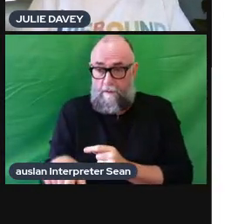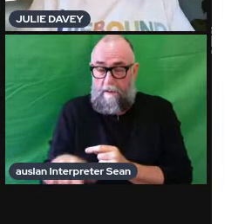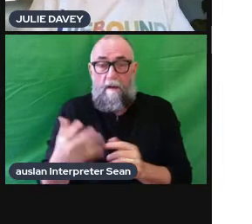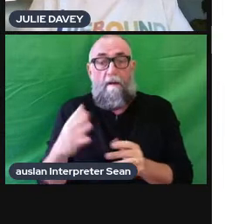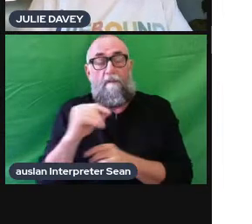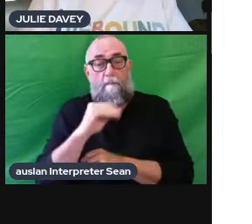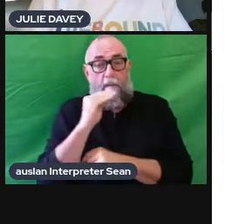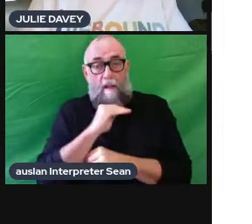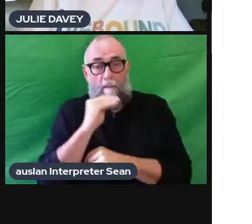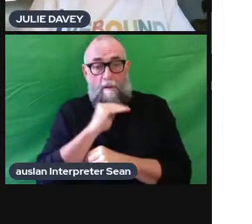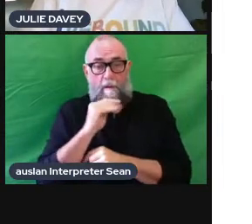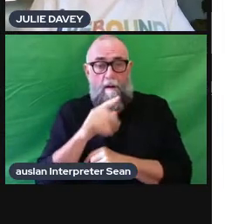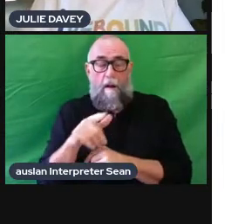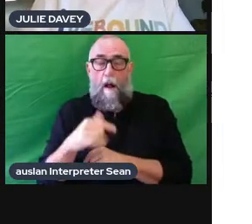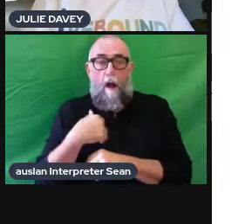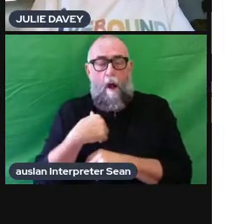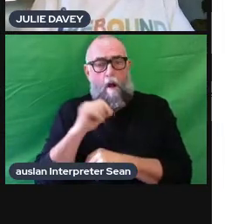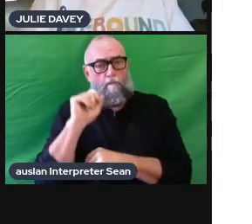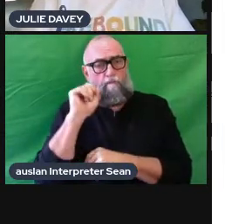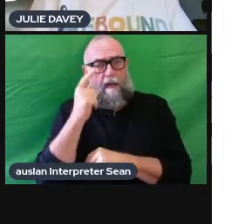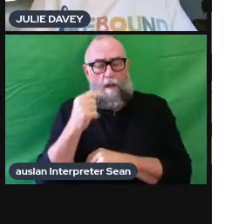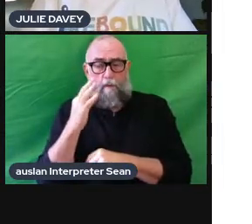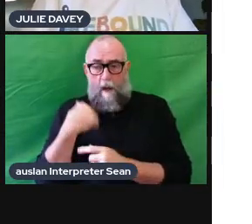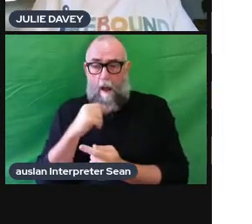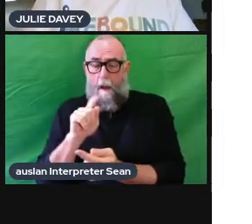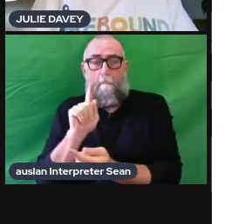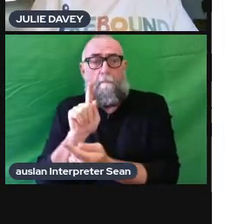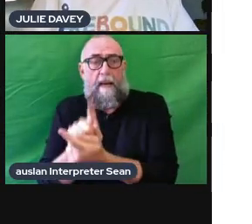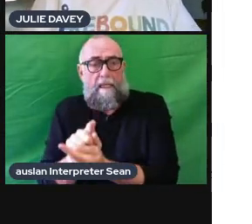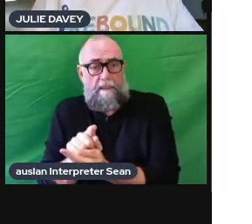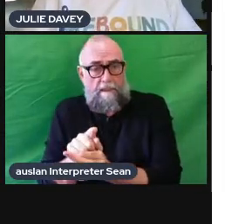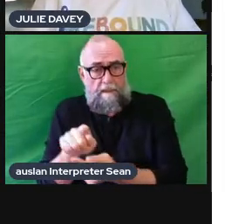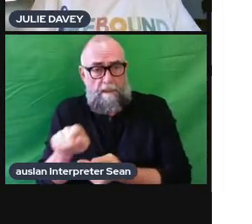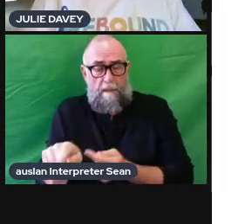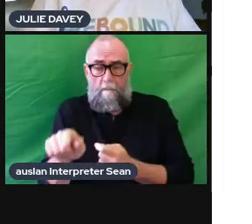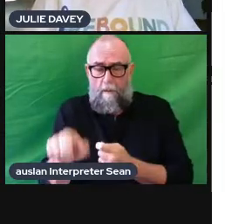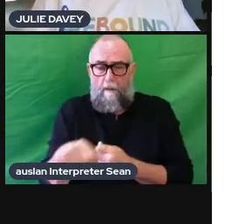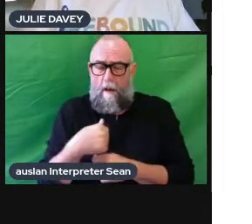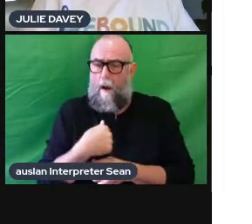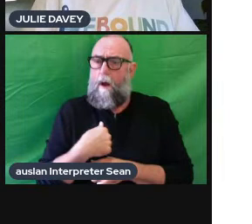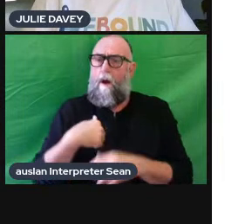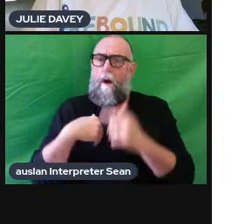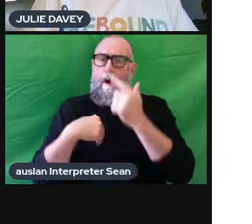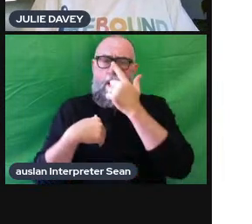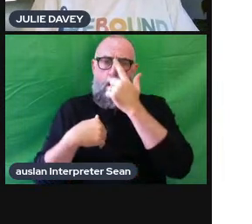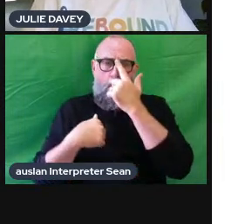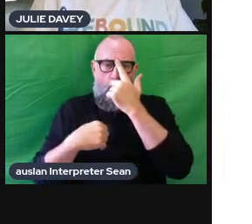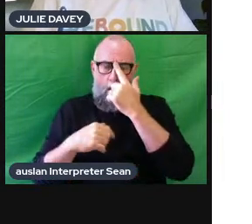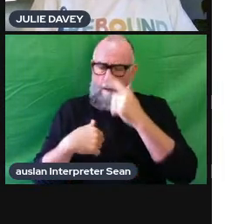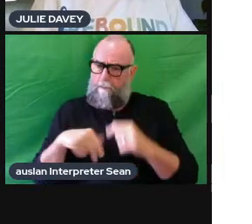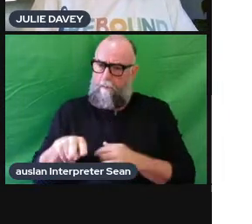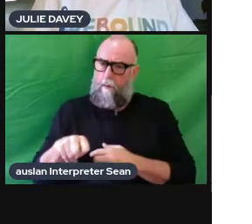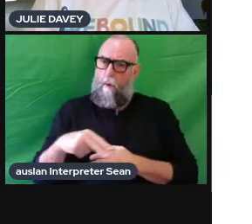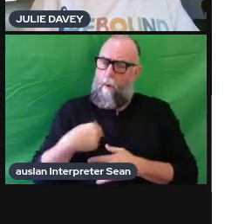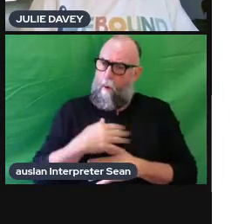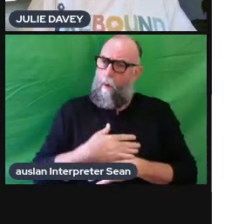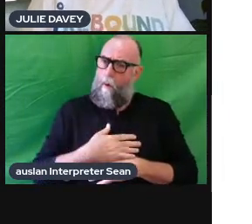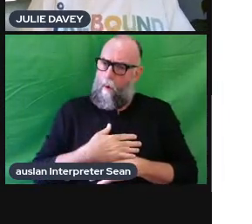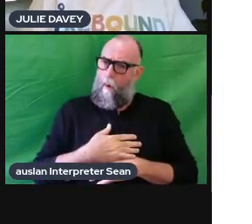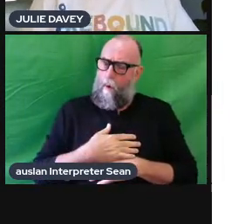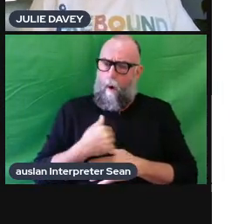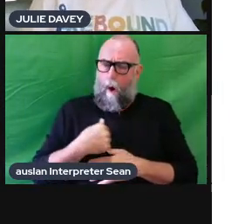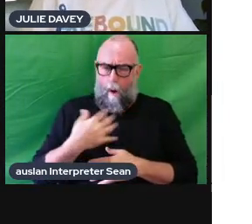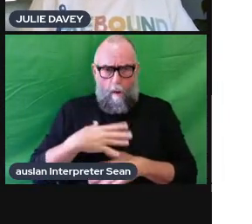And it was at that point I realised that I would like to work with this person on projects, because I